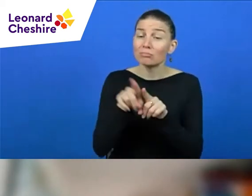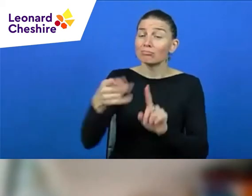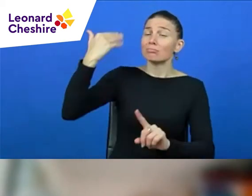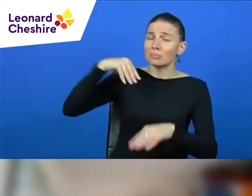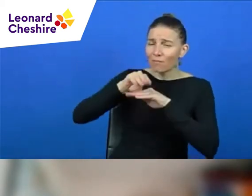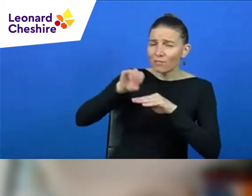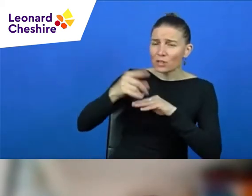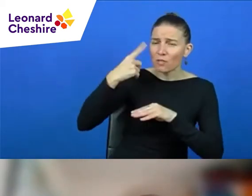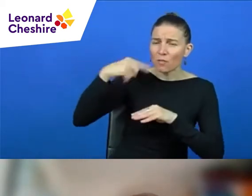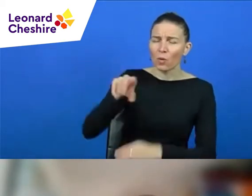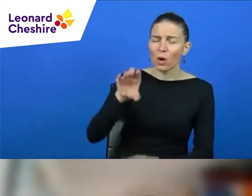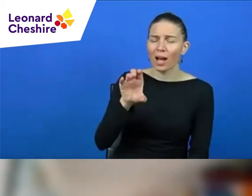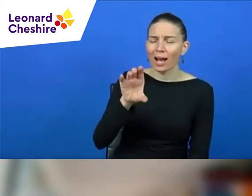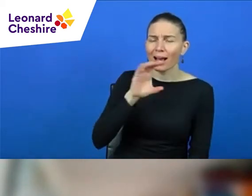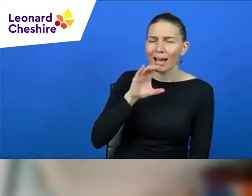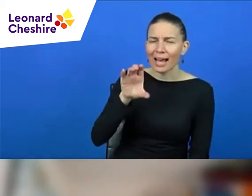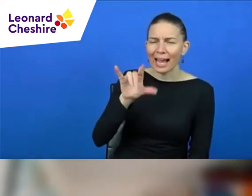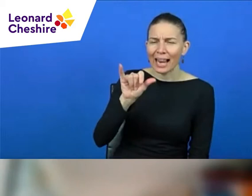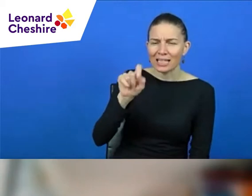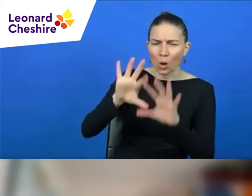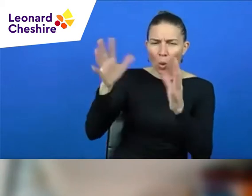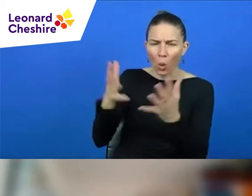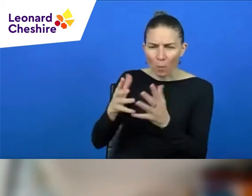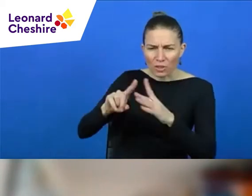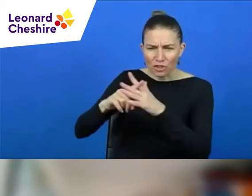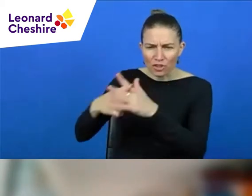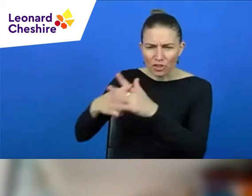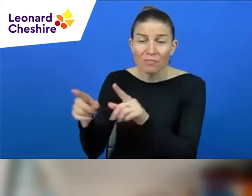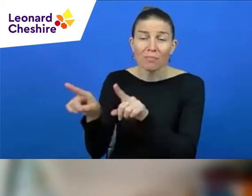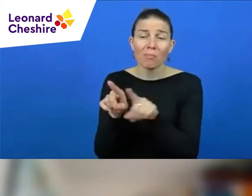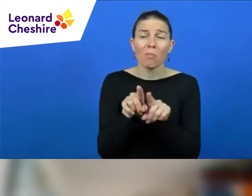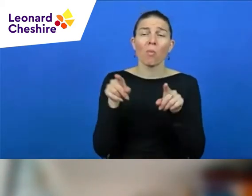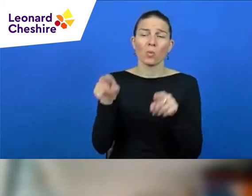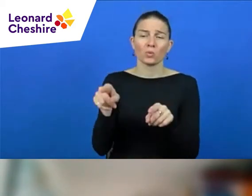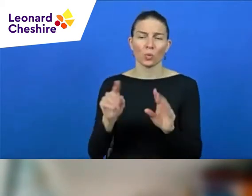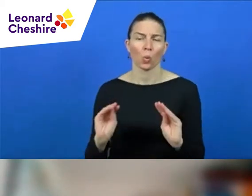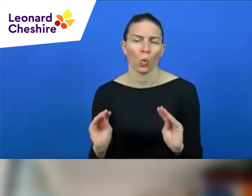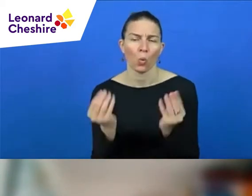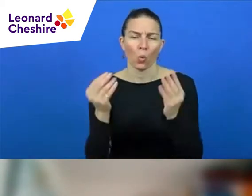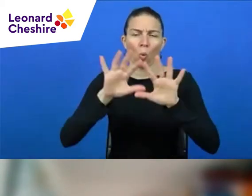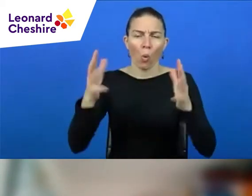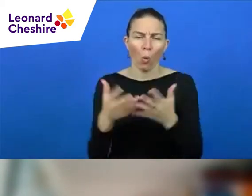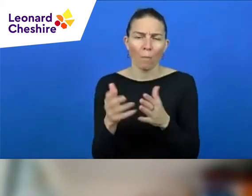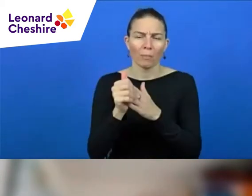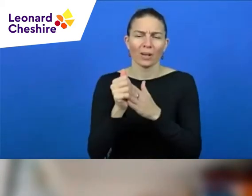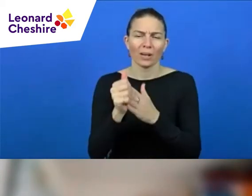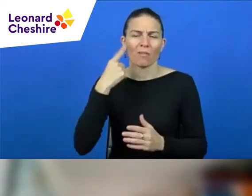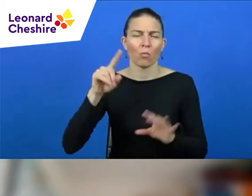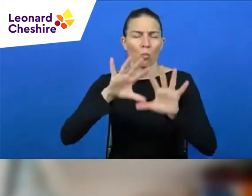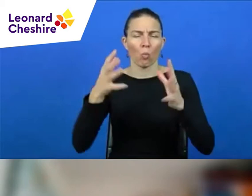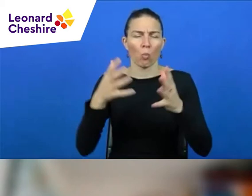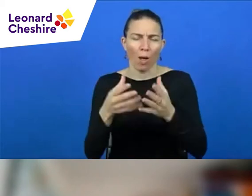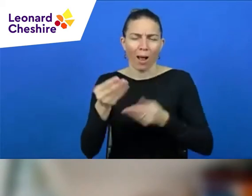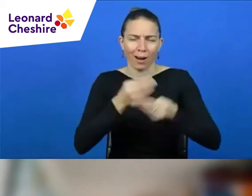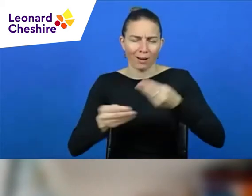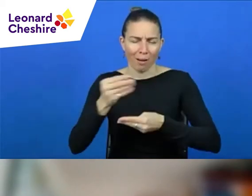a young world counselor and is a young global leader of the World Economic Forum. So with such two sort of great speakers we have, I'm not going to